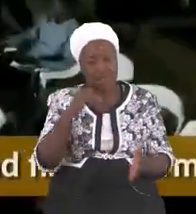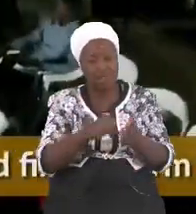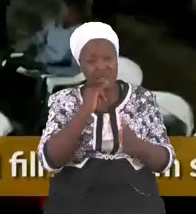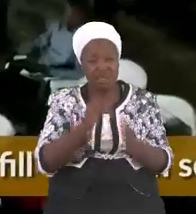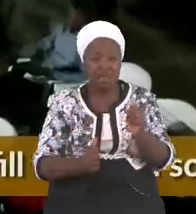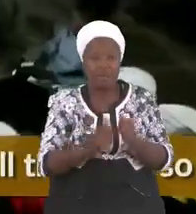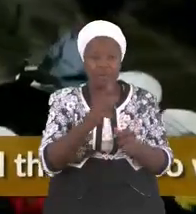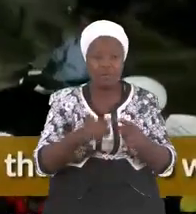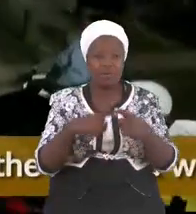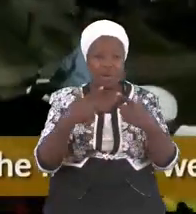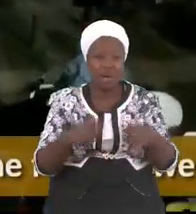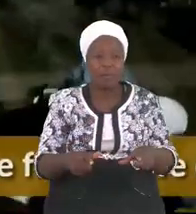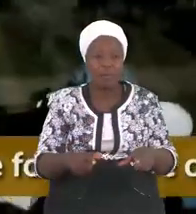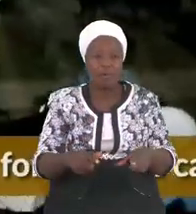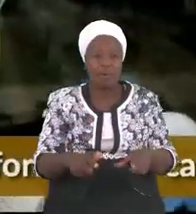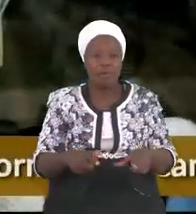jubilation.